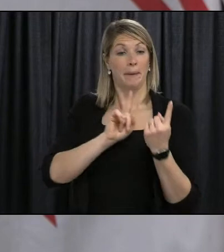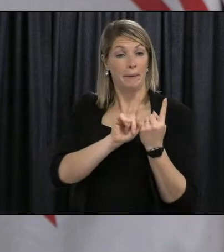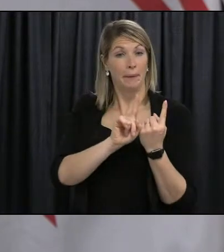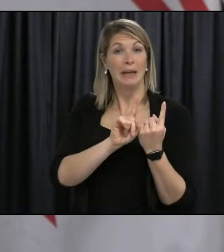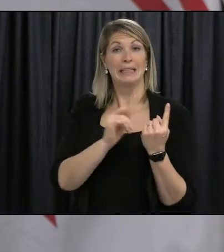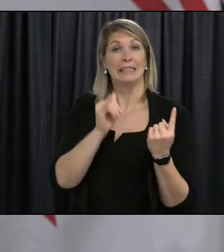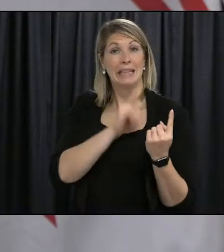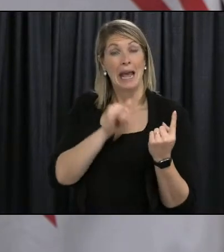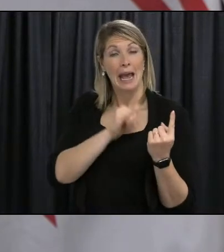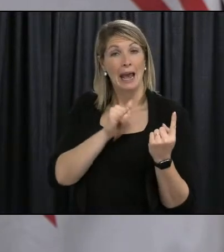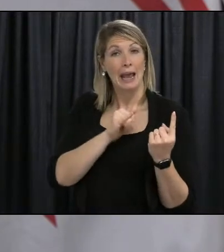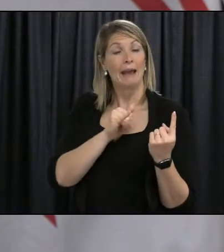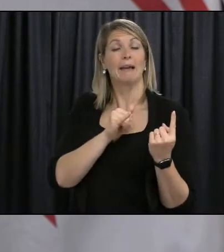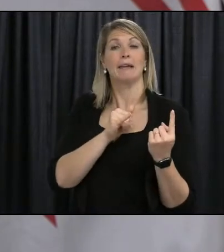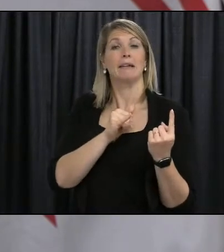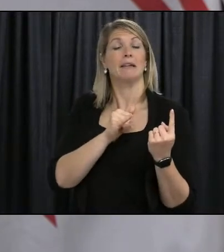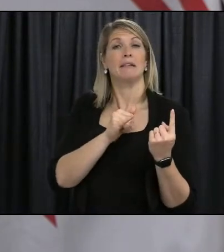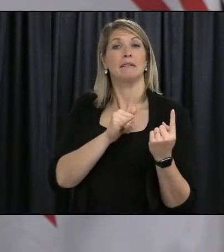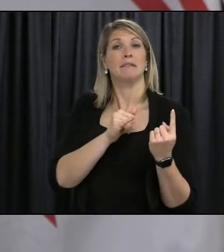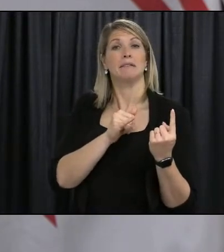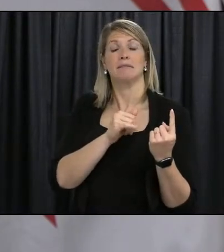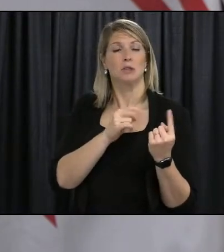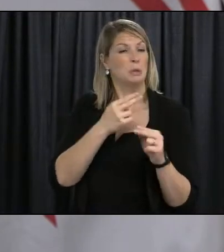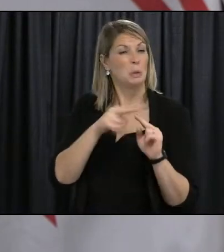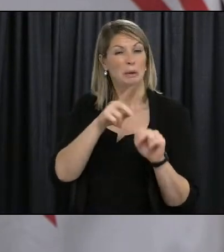then testing is not really warranted.